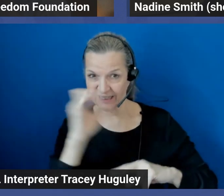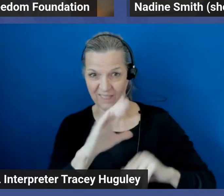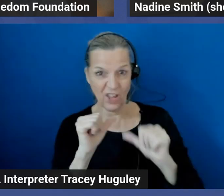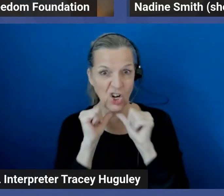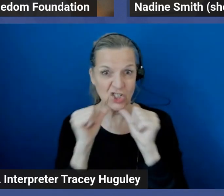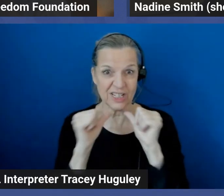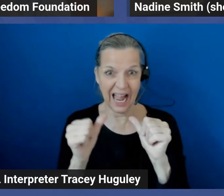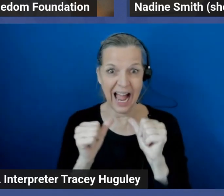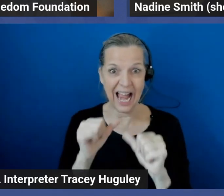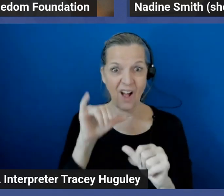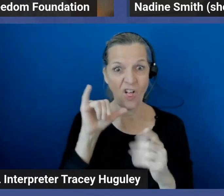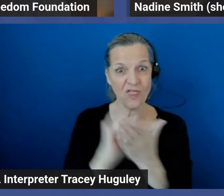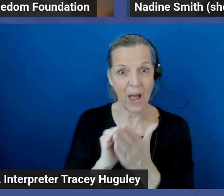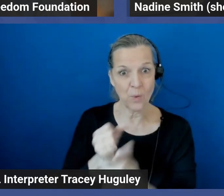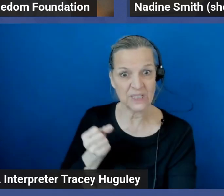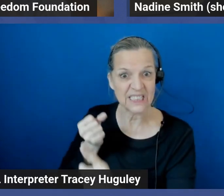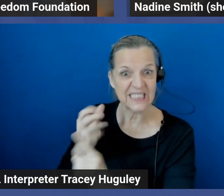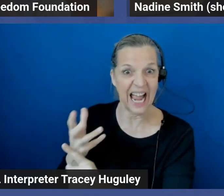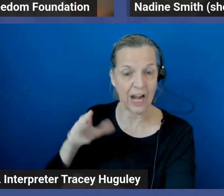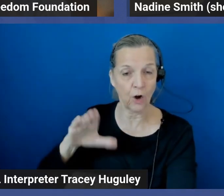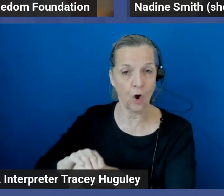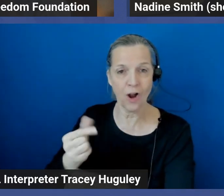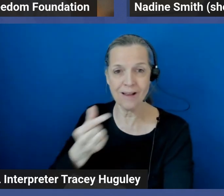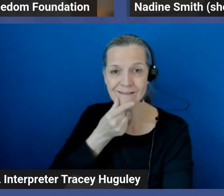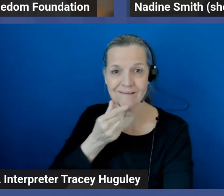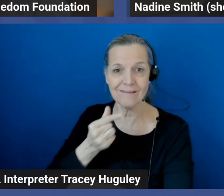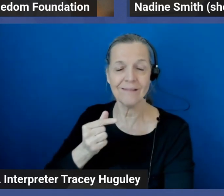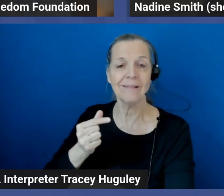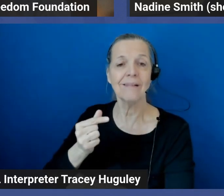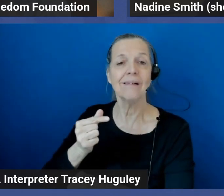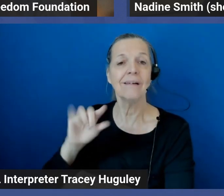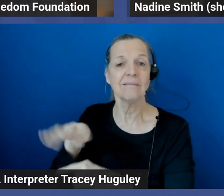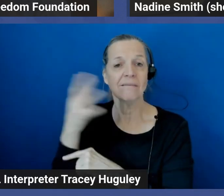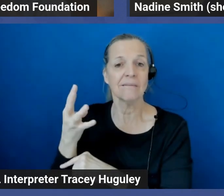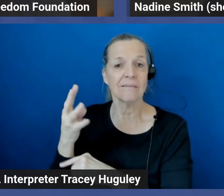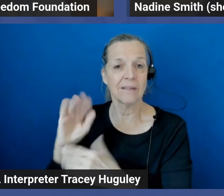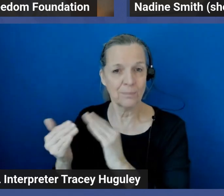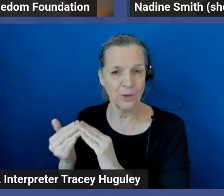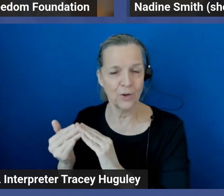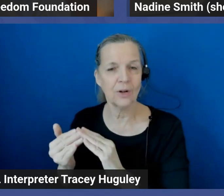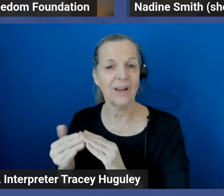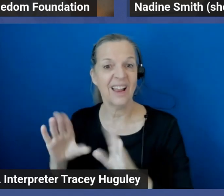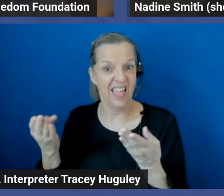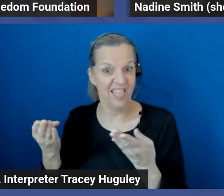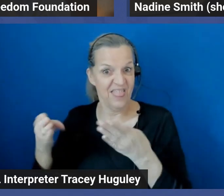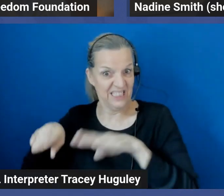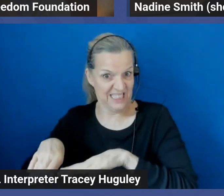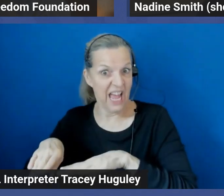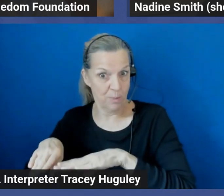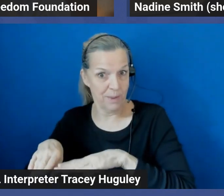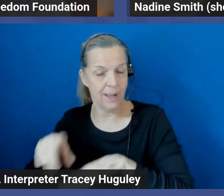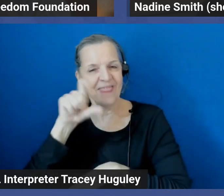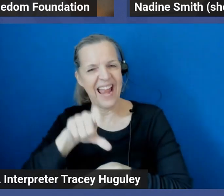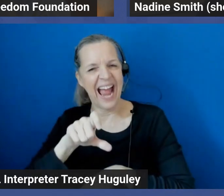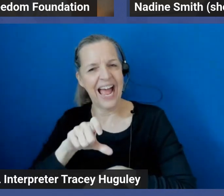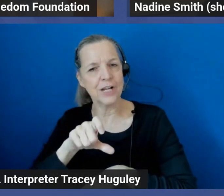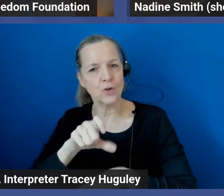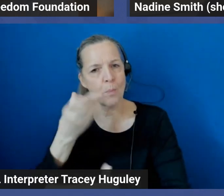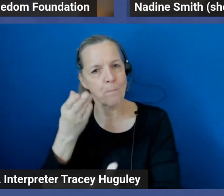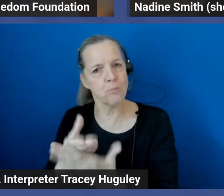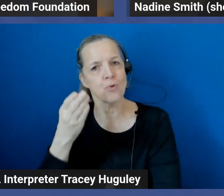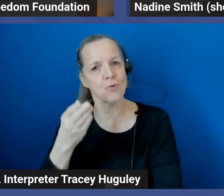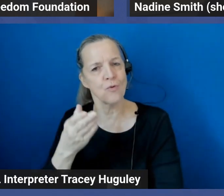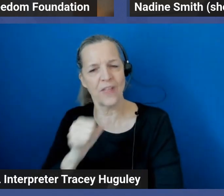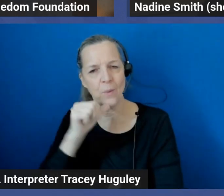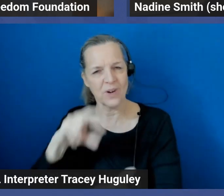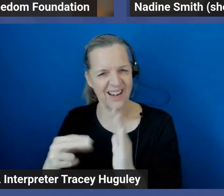on the LGBTQ community meant the settlement required them to affirm that these weren't intended to do that, and that they couldn't.